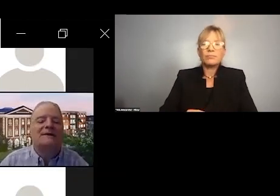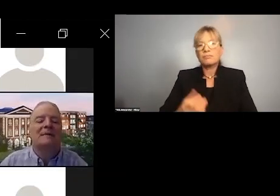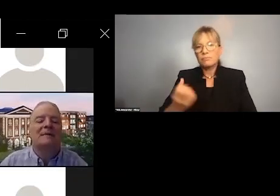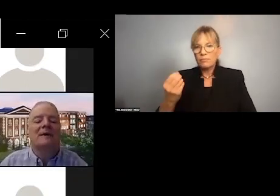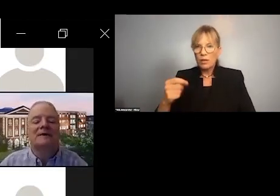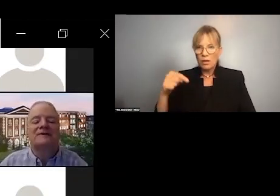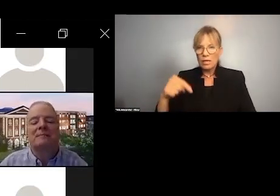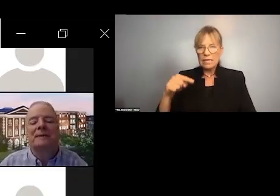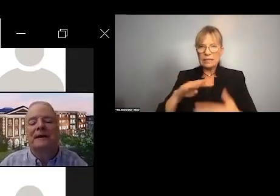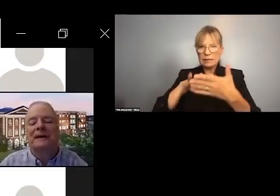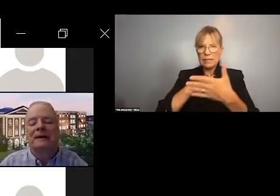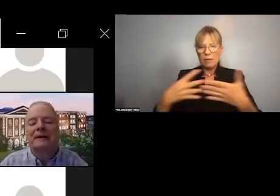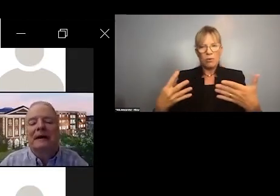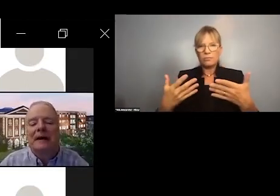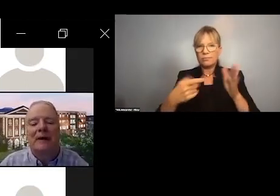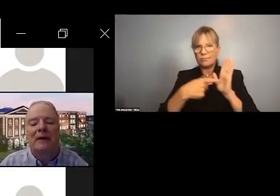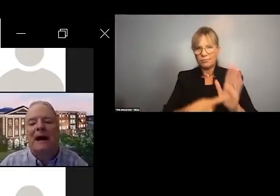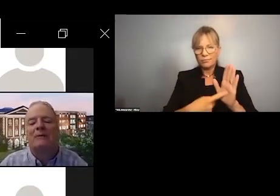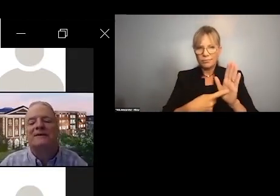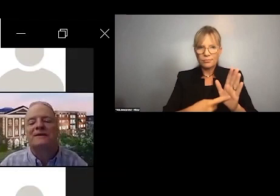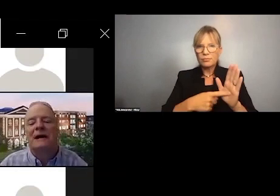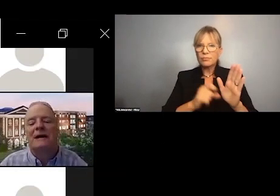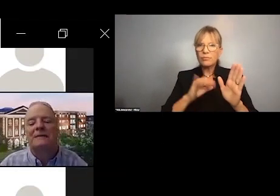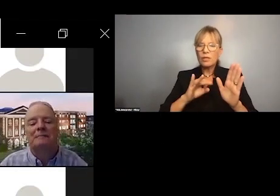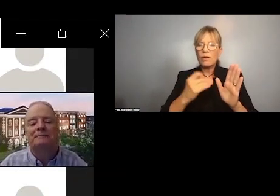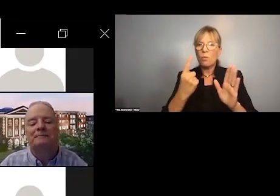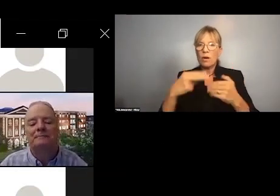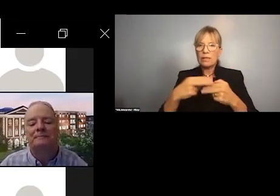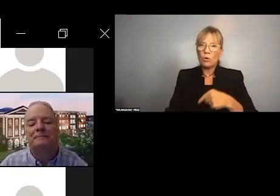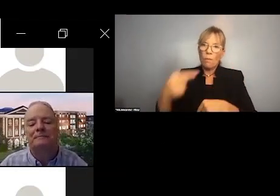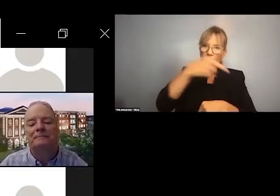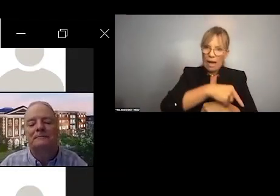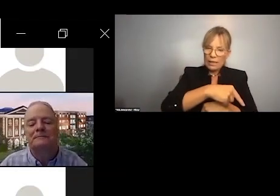So this table is simply, if we go back one slide,